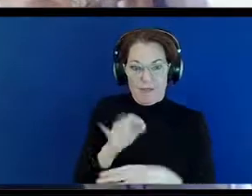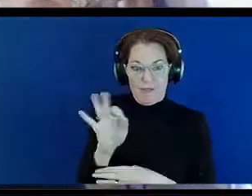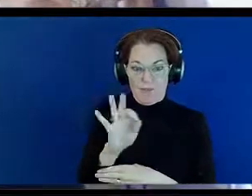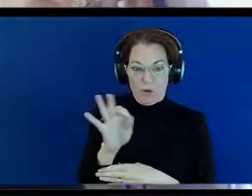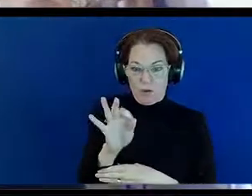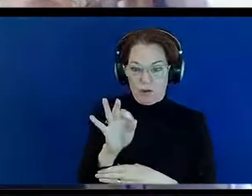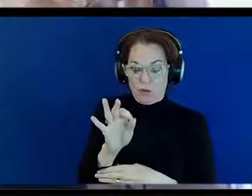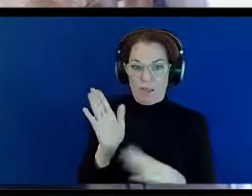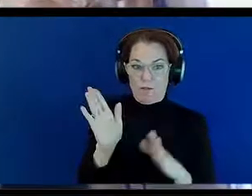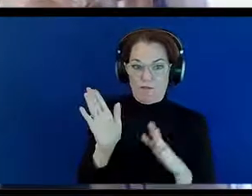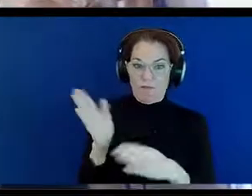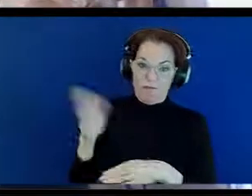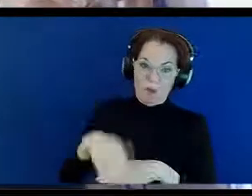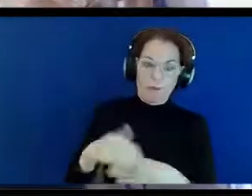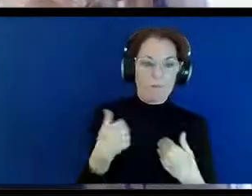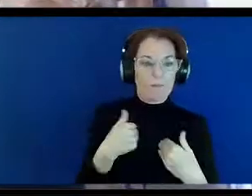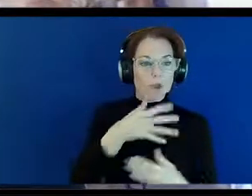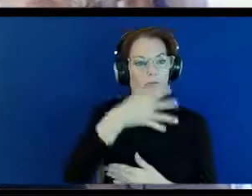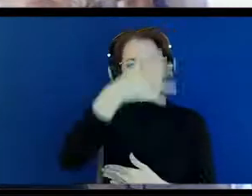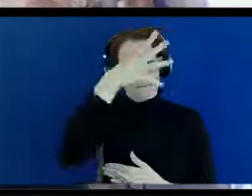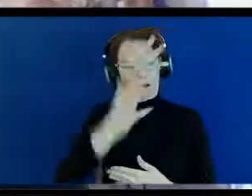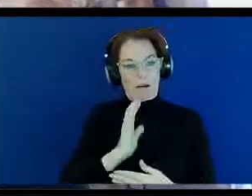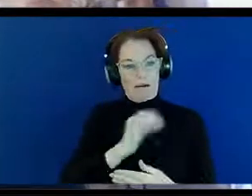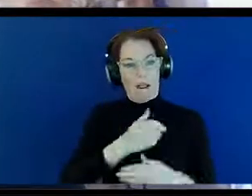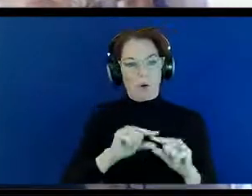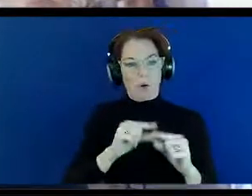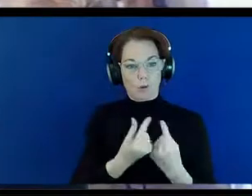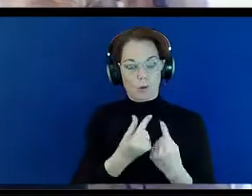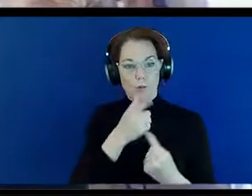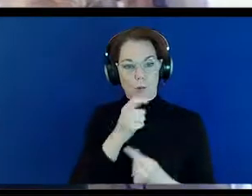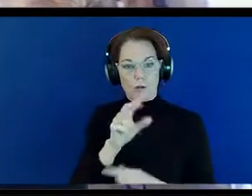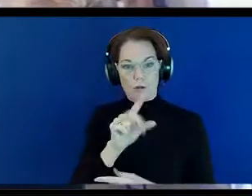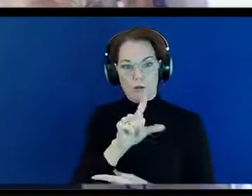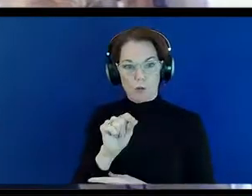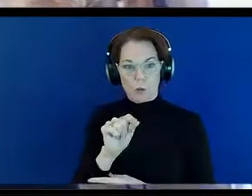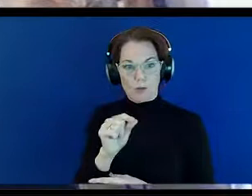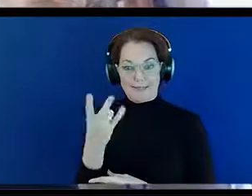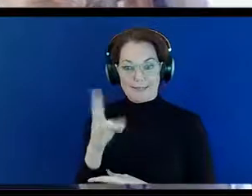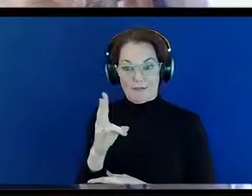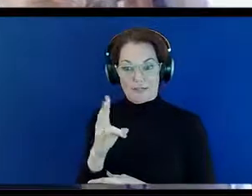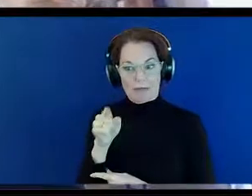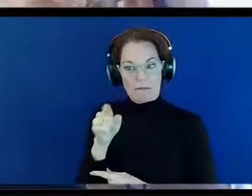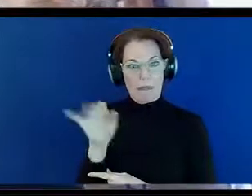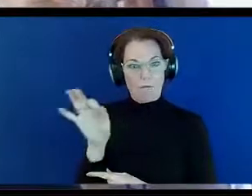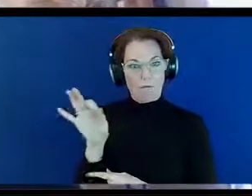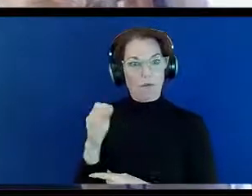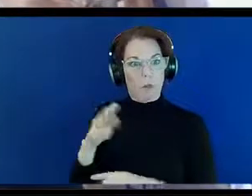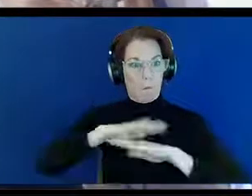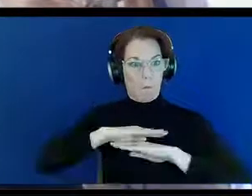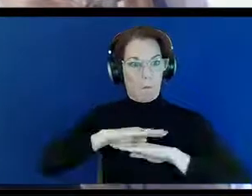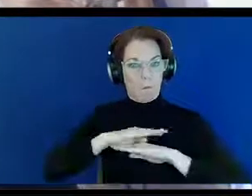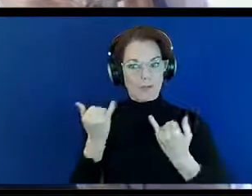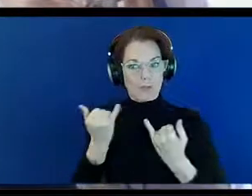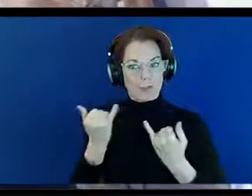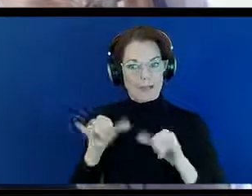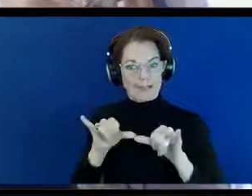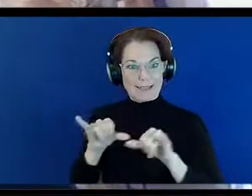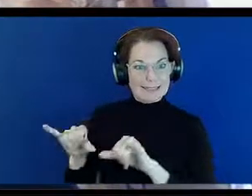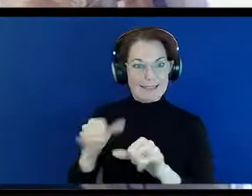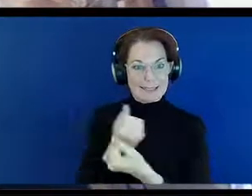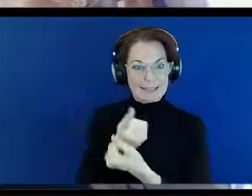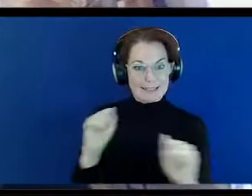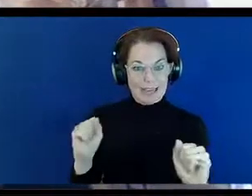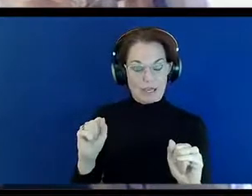group who lost her son in 2017 from a dresser that meets today's safety standard and is still being sold in stores